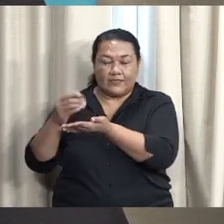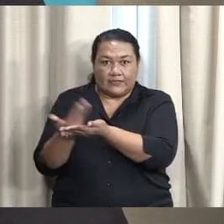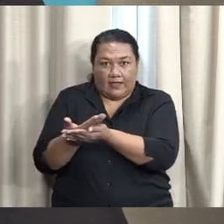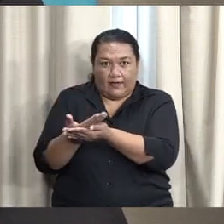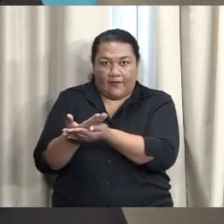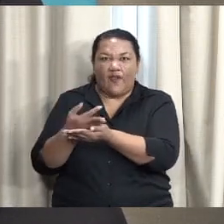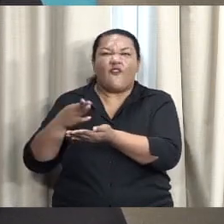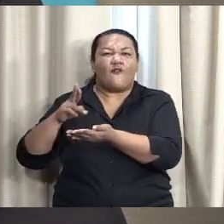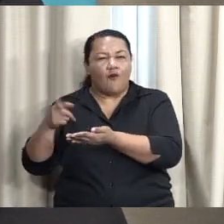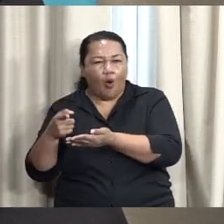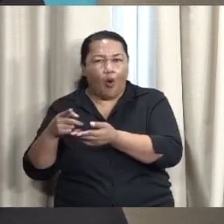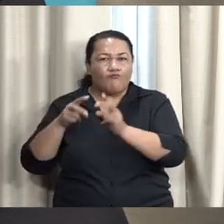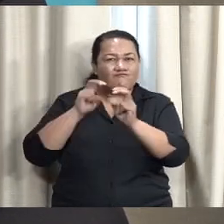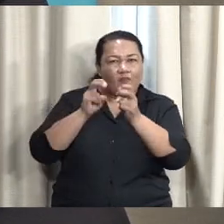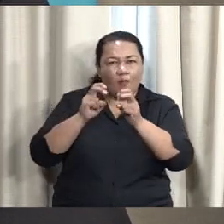rainy days.